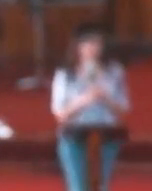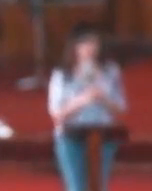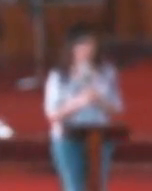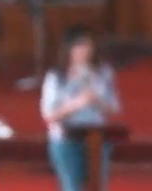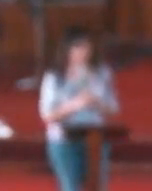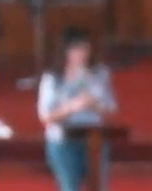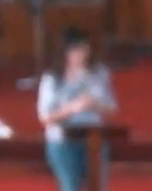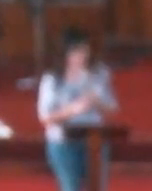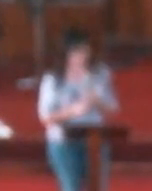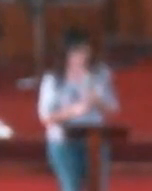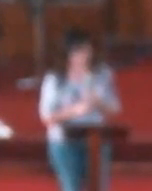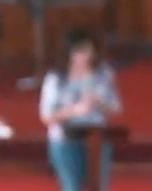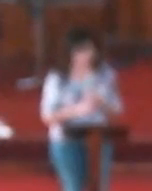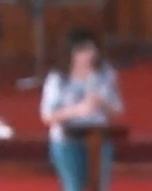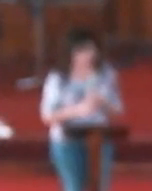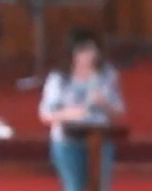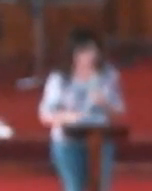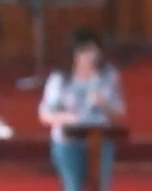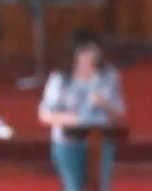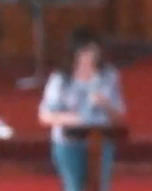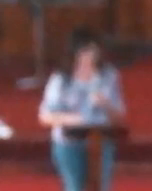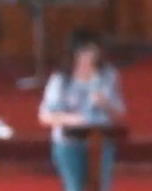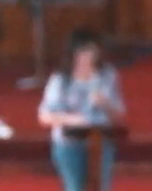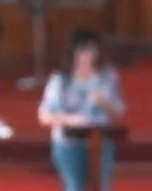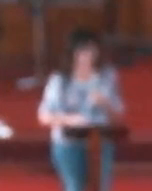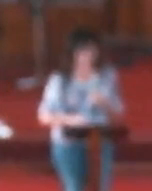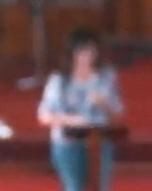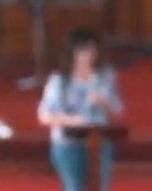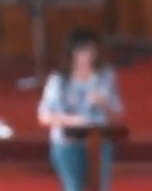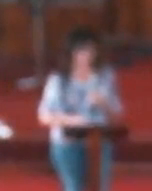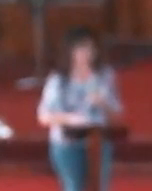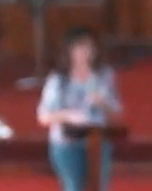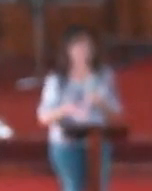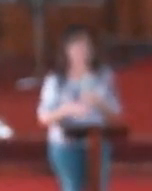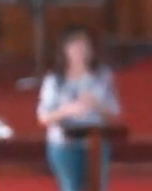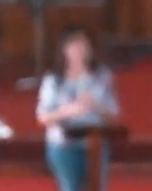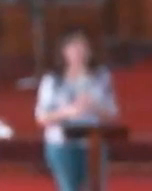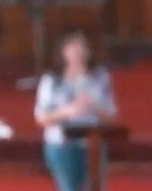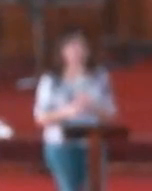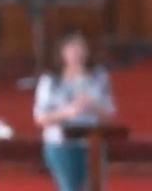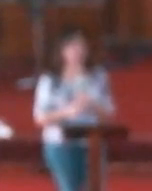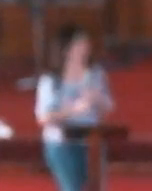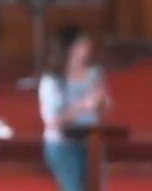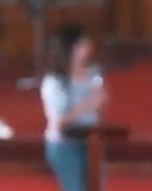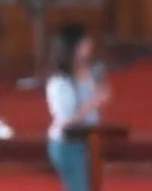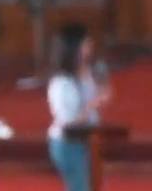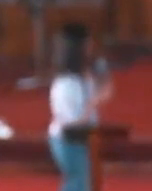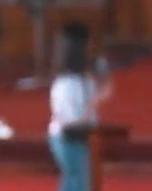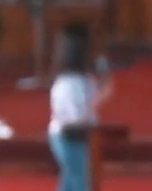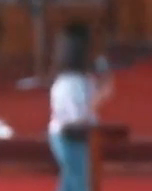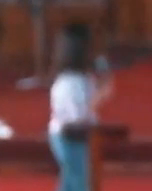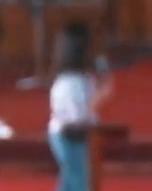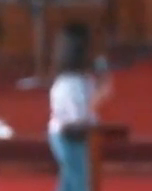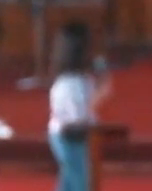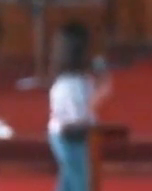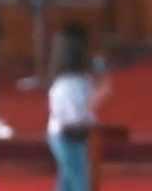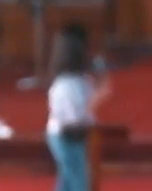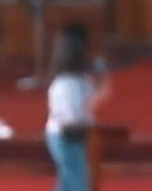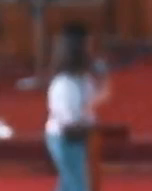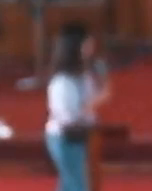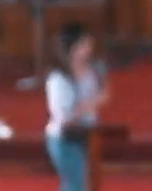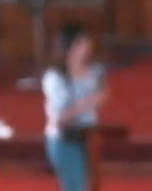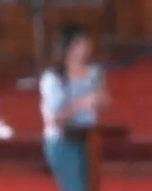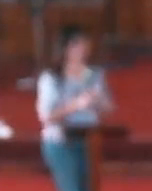vain. Resumo, si el origen son tus buenos deseos y tu compasión, mejor ore en lenguaje